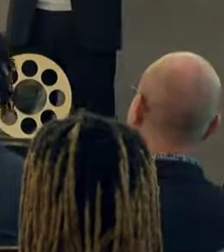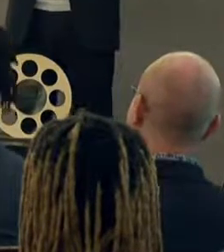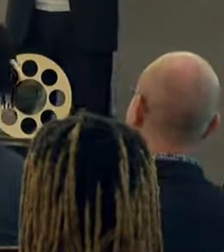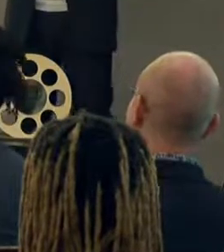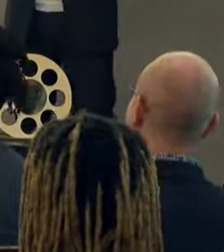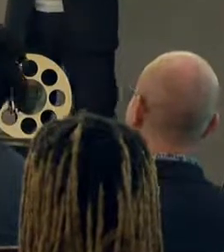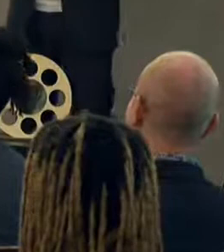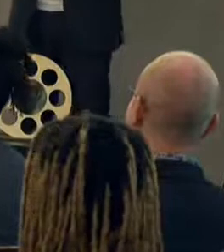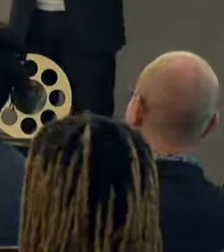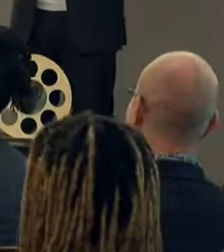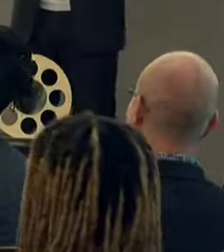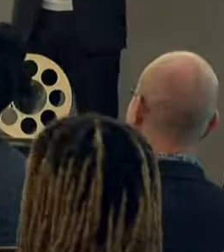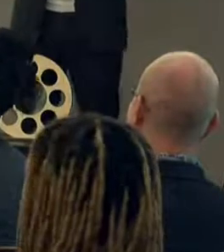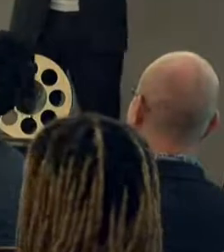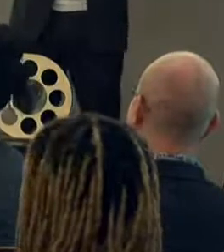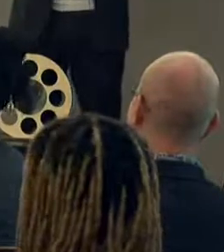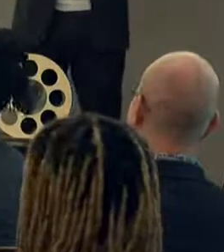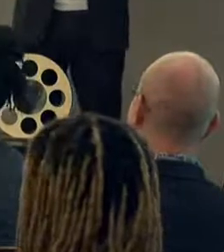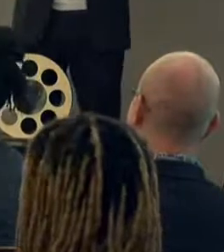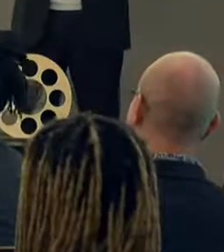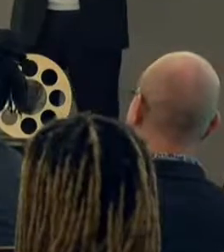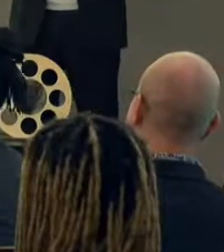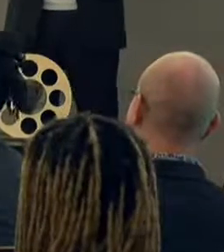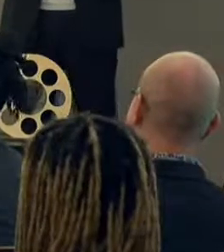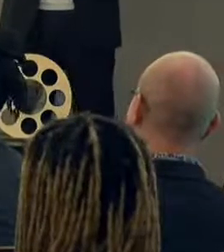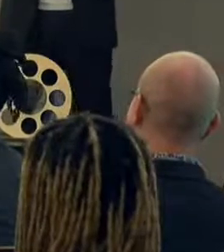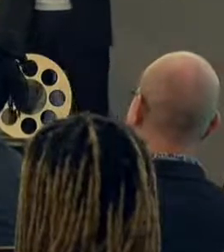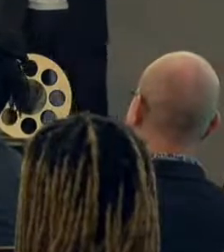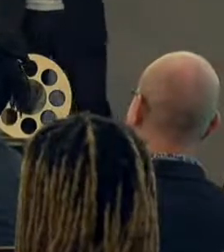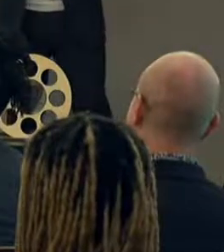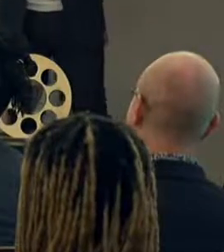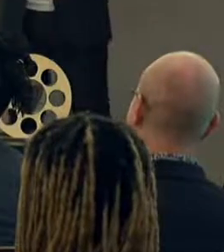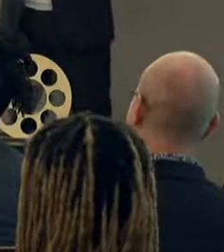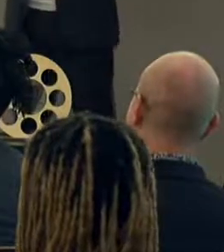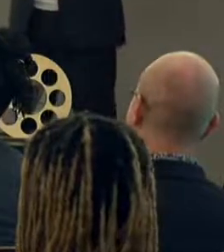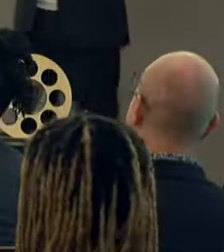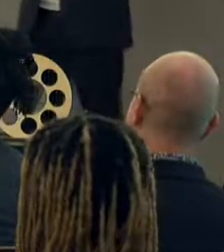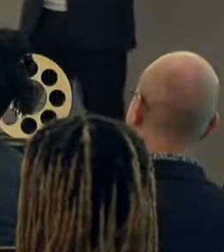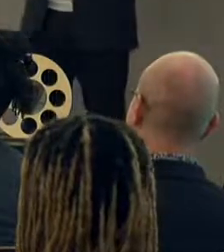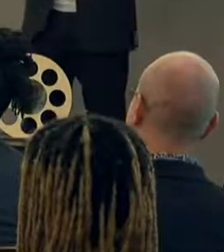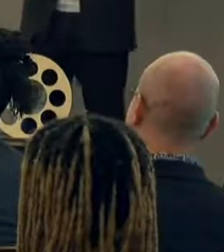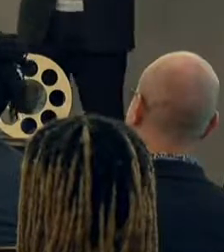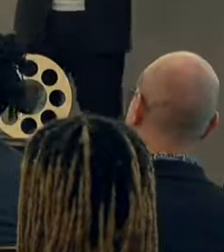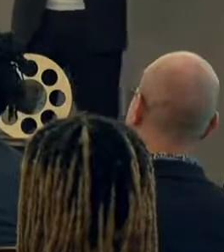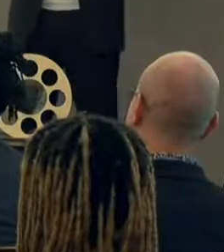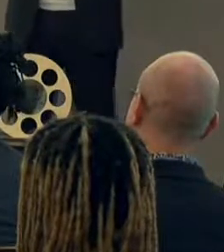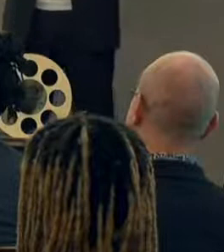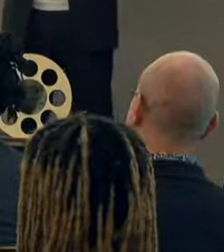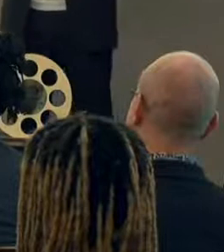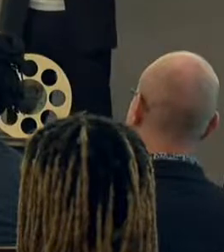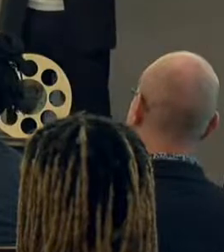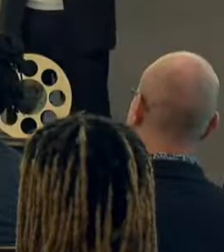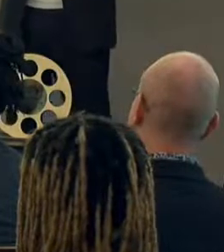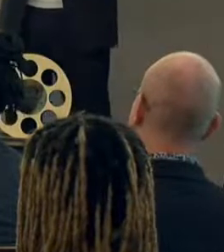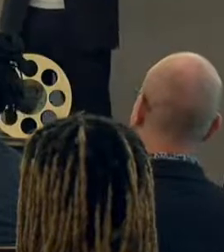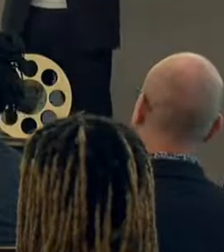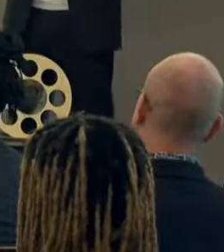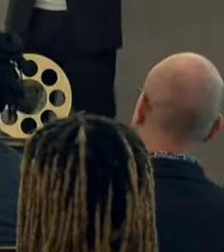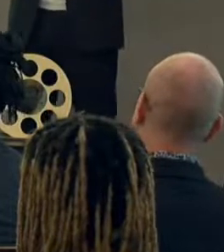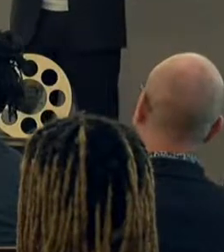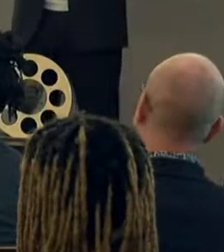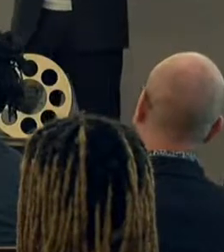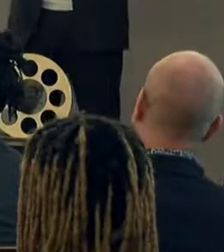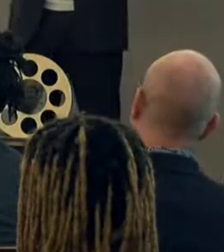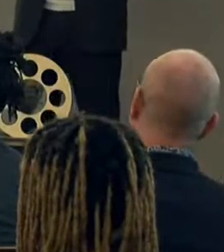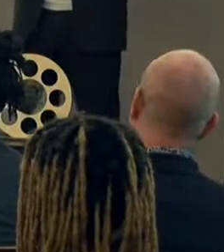That's very American also. Yes. We are more similar than we are. Yes, we are really similar. But at the same time, for